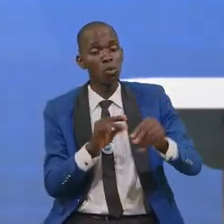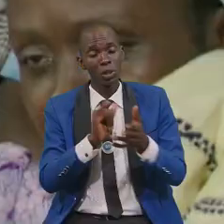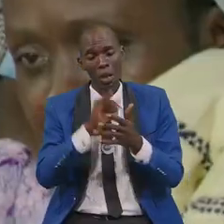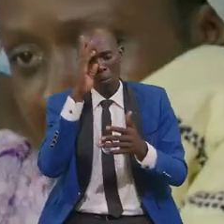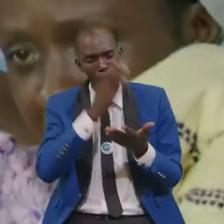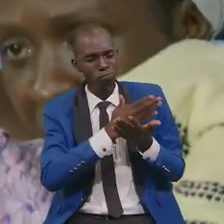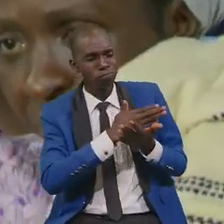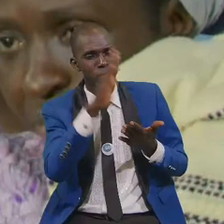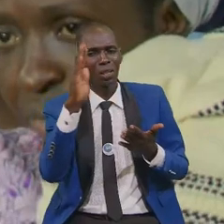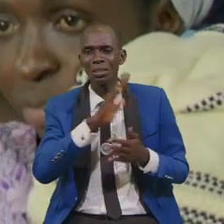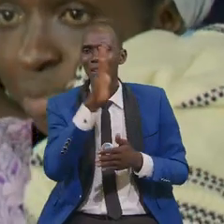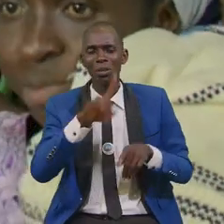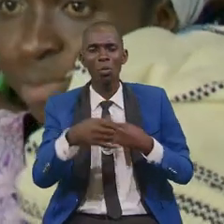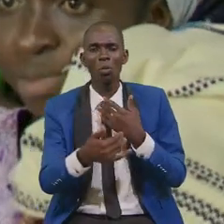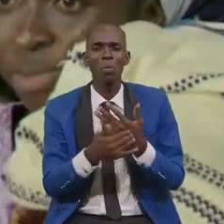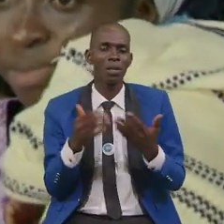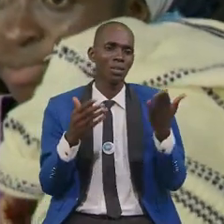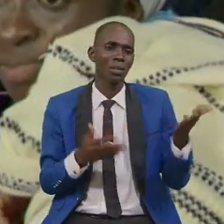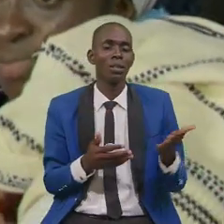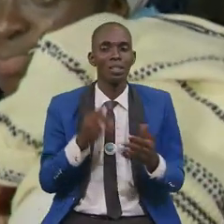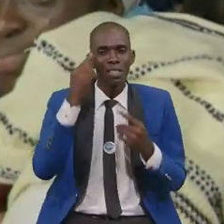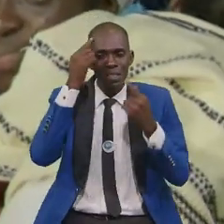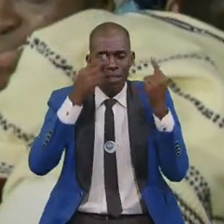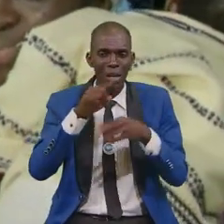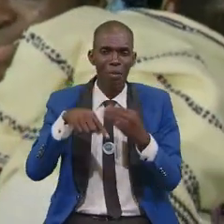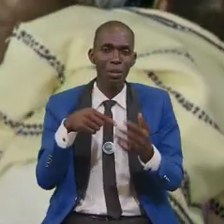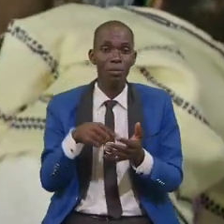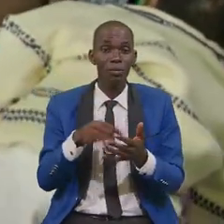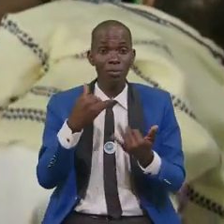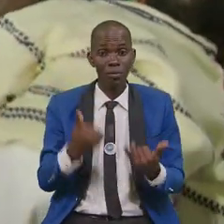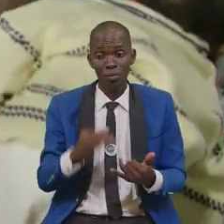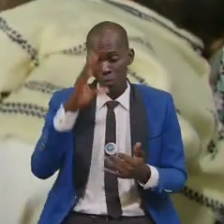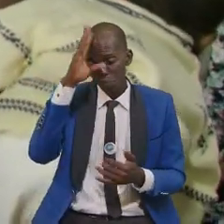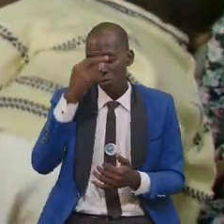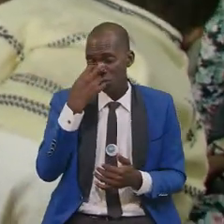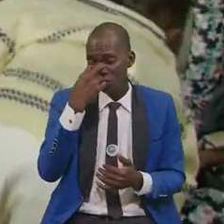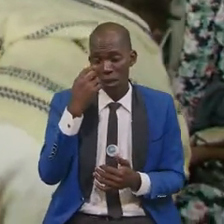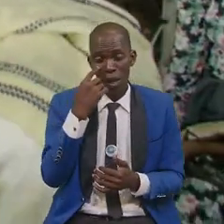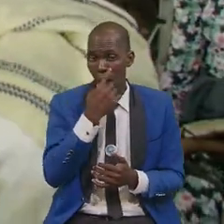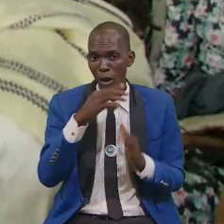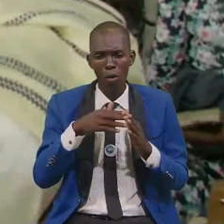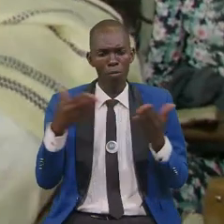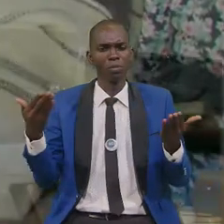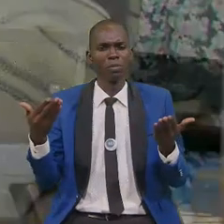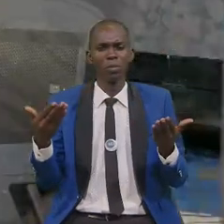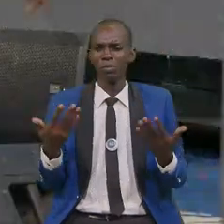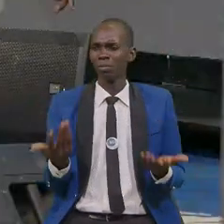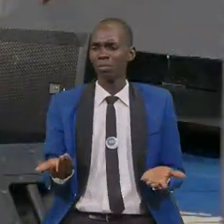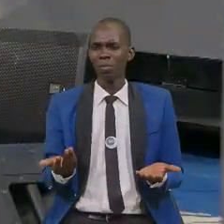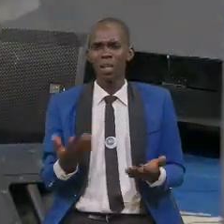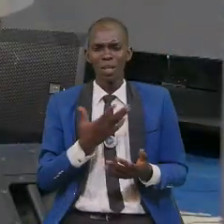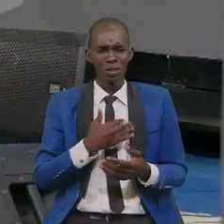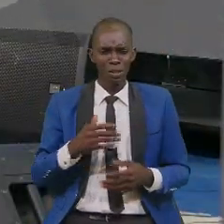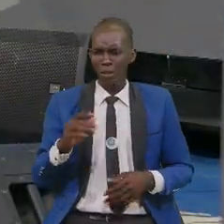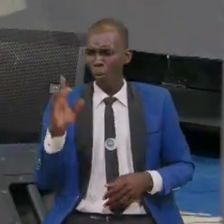go back. Think about this. Now his eyes were open. Where did I cast my garment?